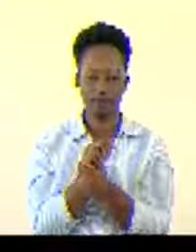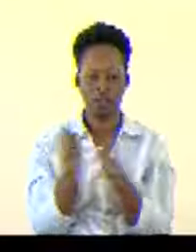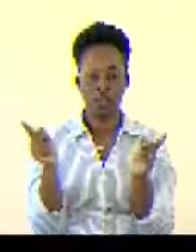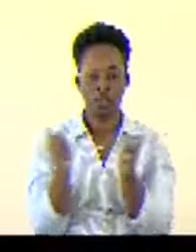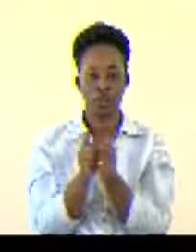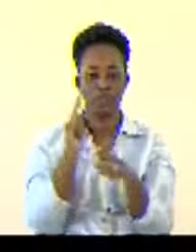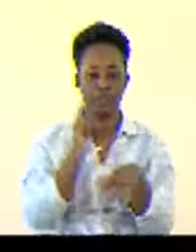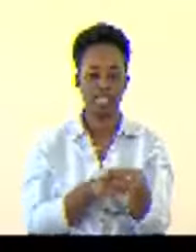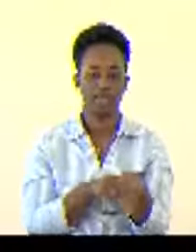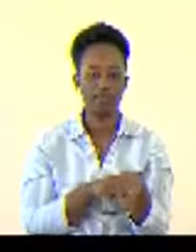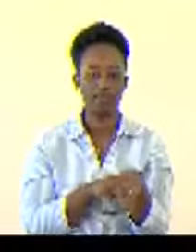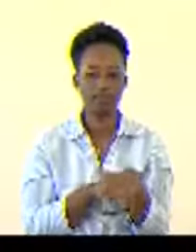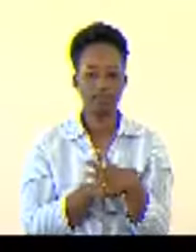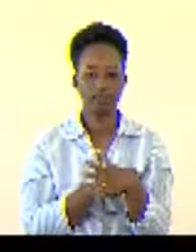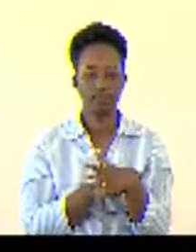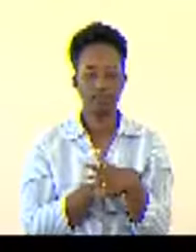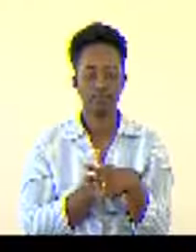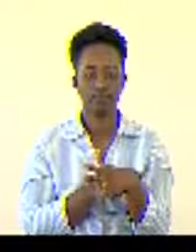short-term